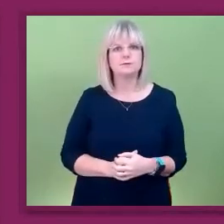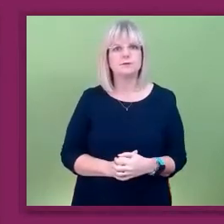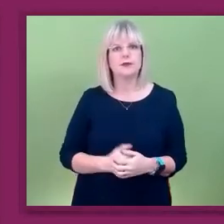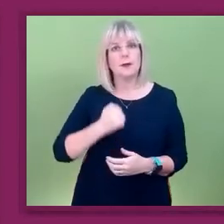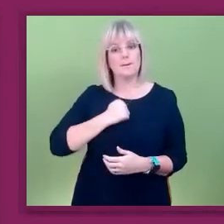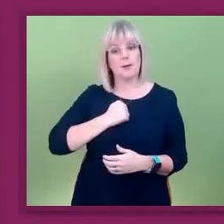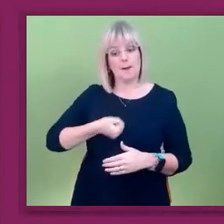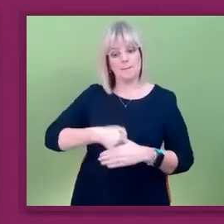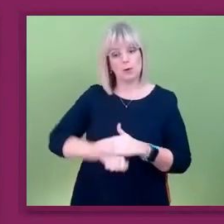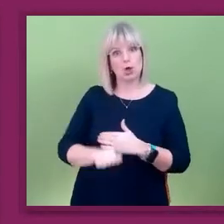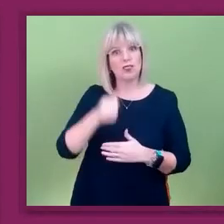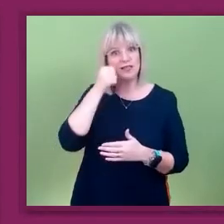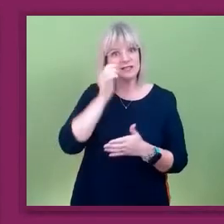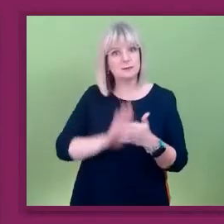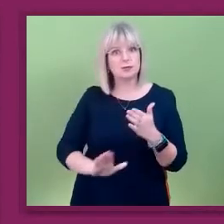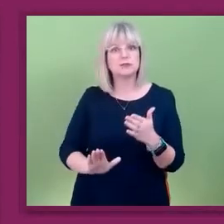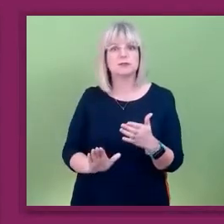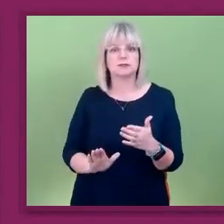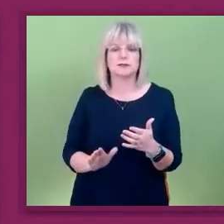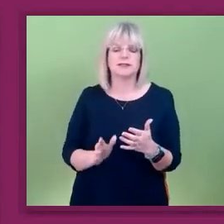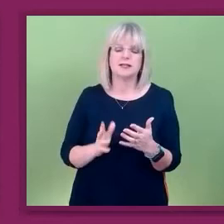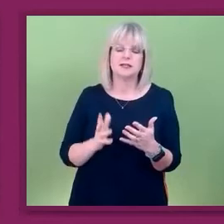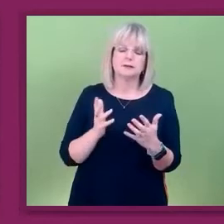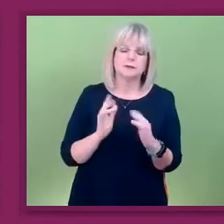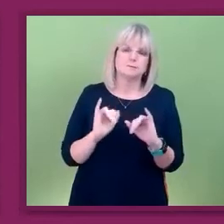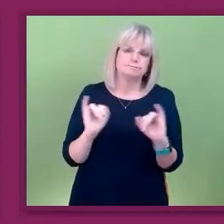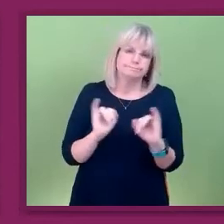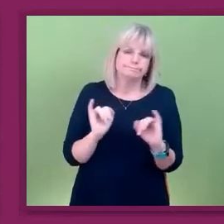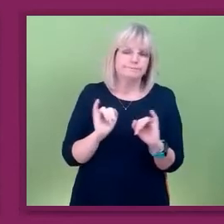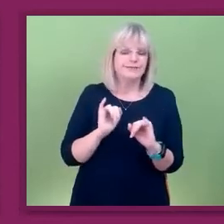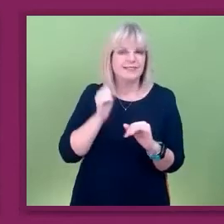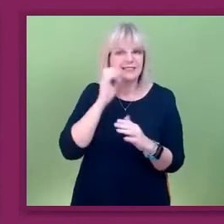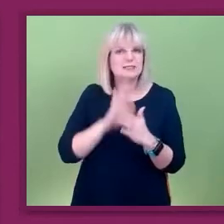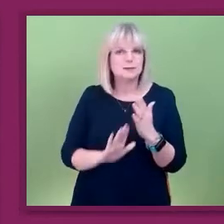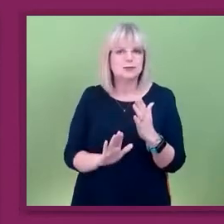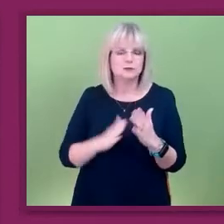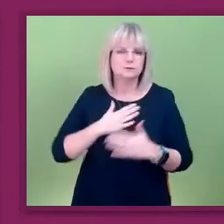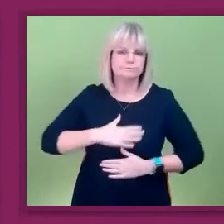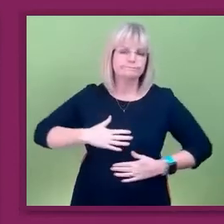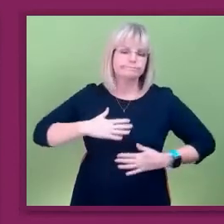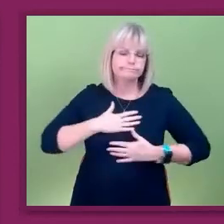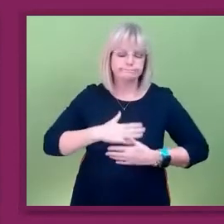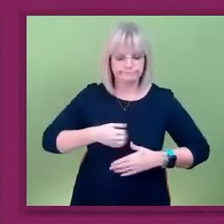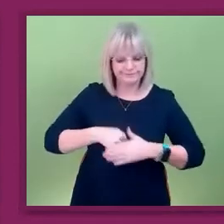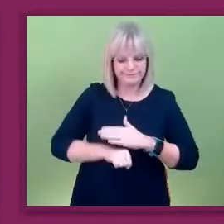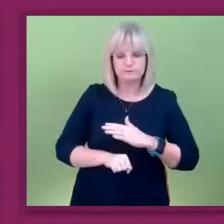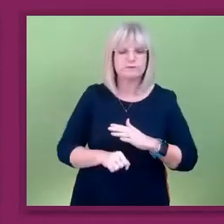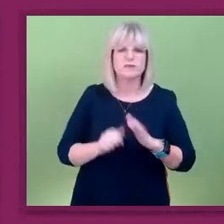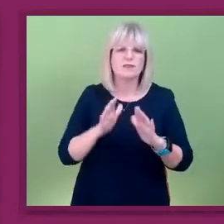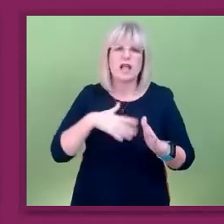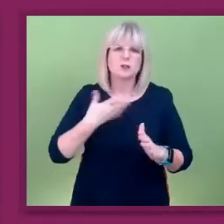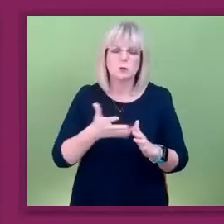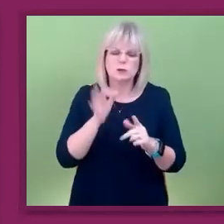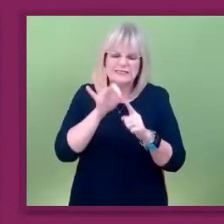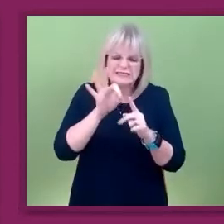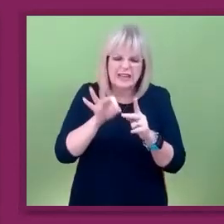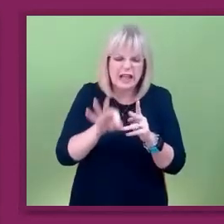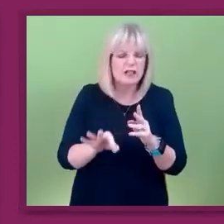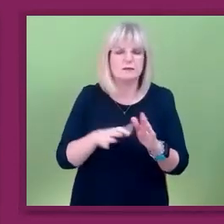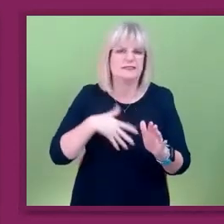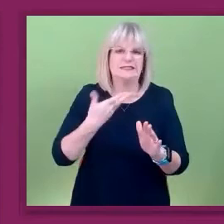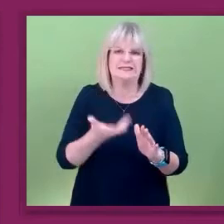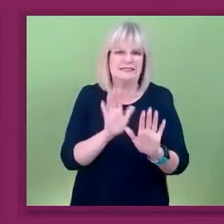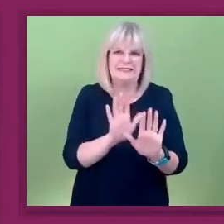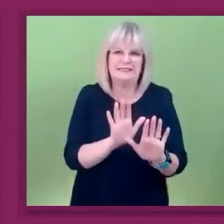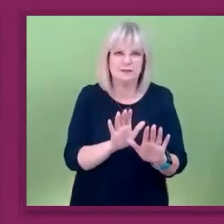had what I would call a traumatic birthing experience, which I don't want to go into detail too much right now. But what I can say